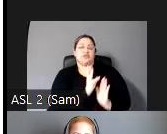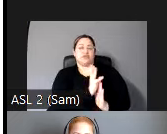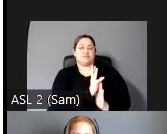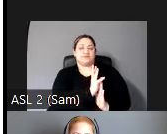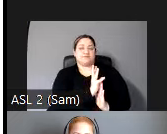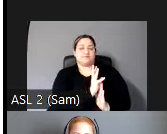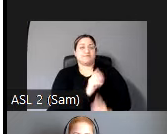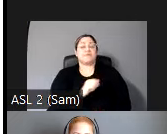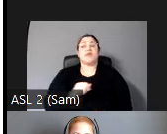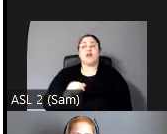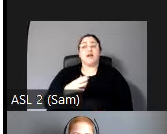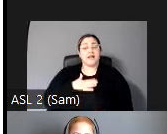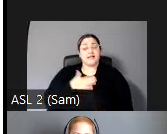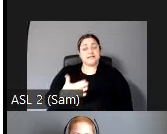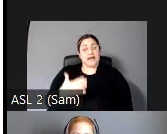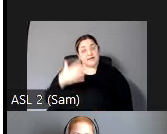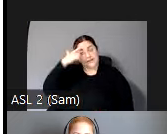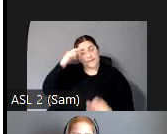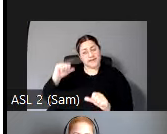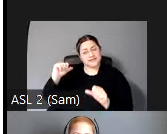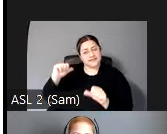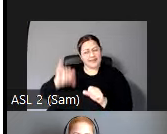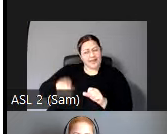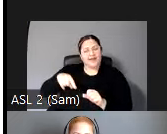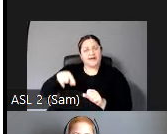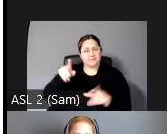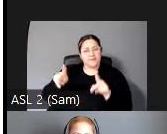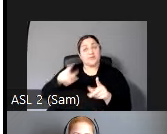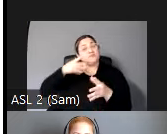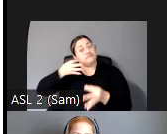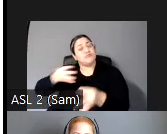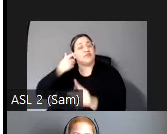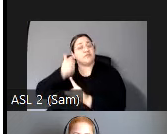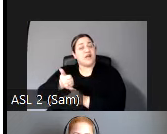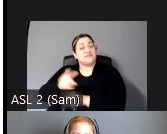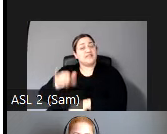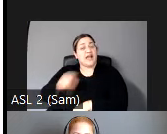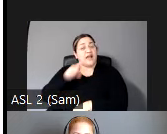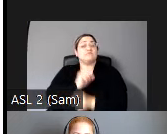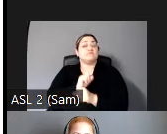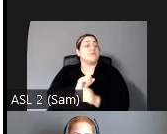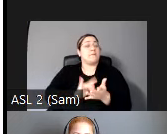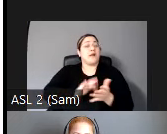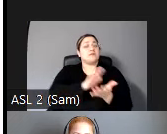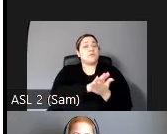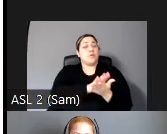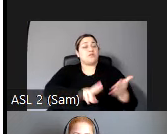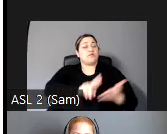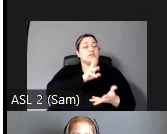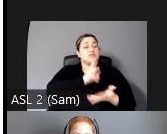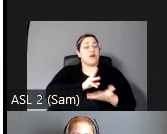It's pretty shocking. So these are some of the key asks we have. I hope that you see that they fall directly